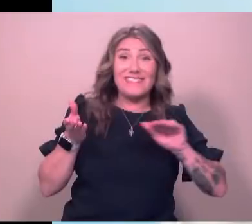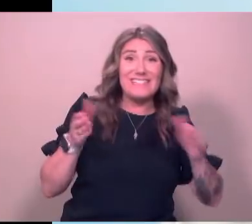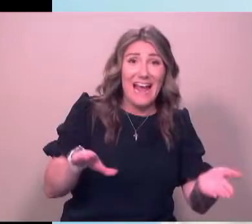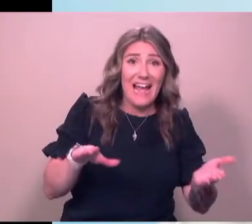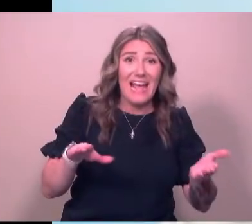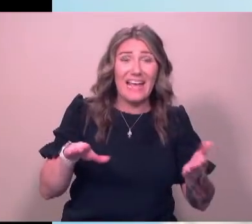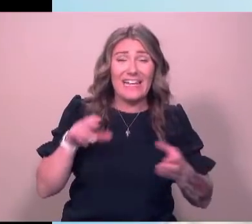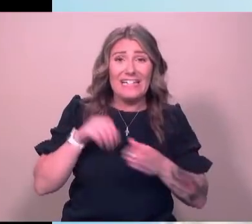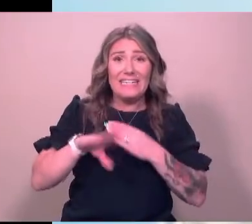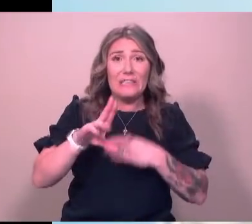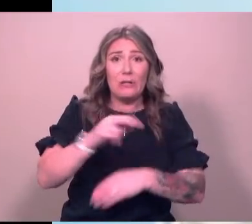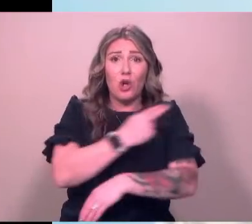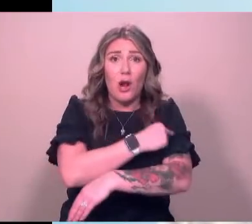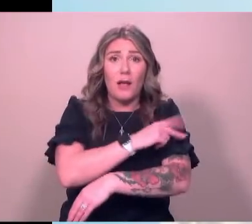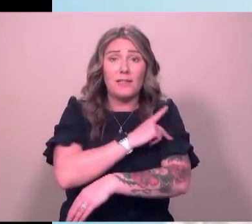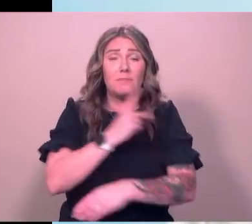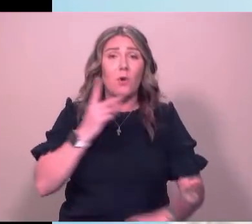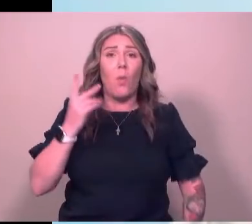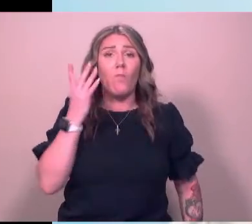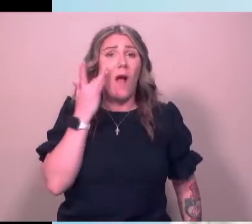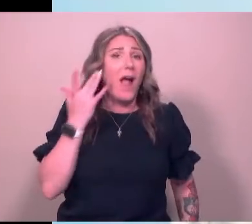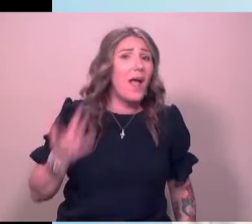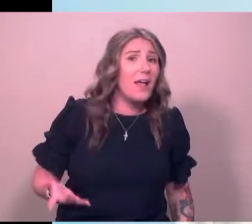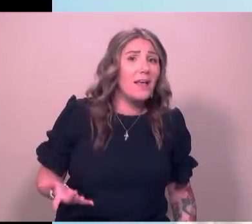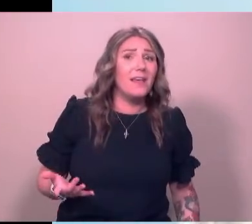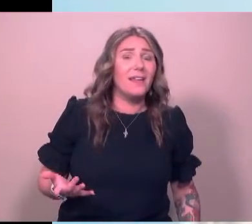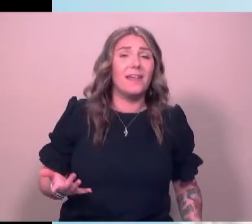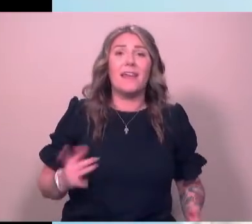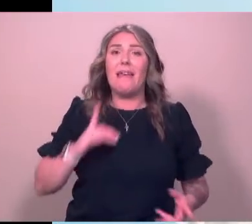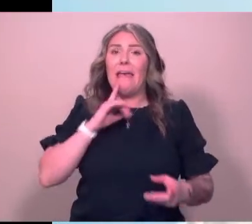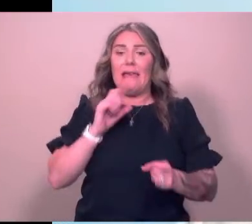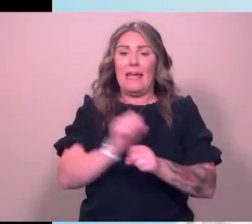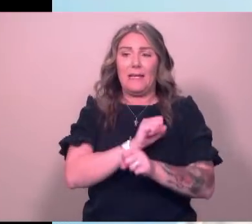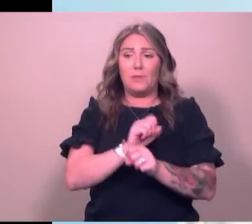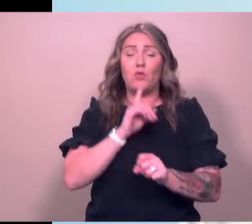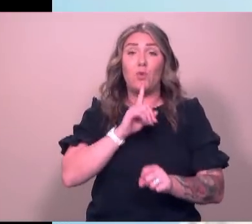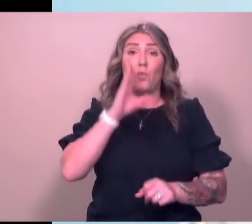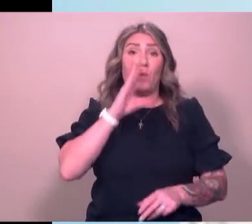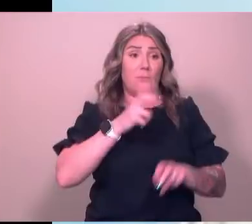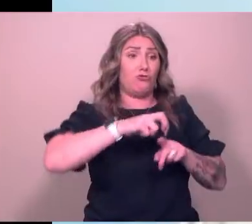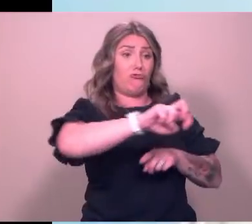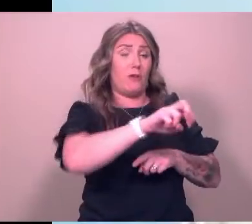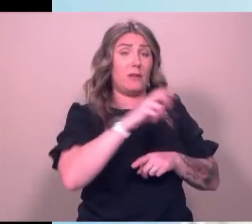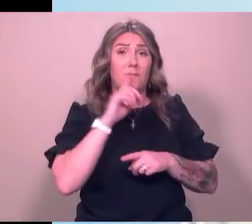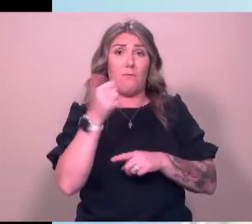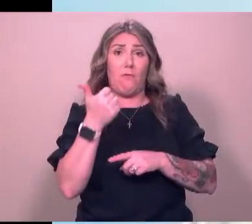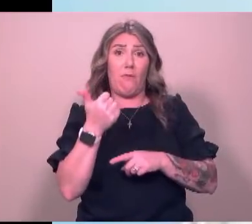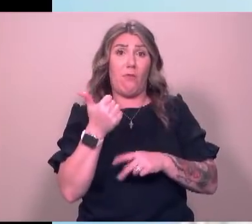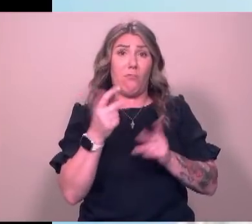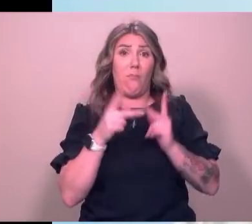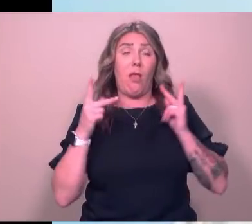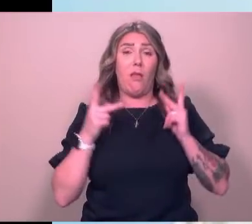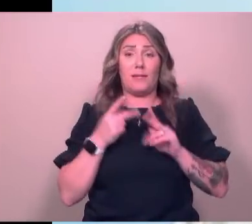in their hospital, who absolutely would have been transferred elsewhere prior to